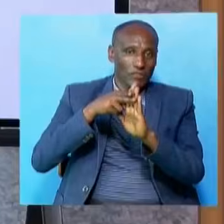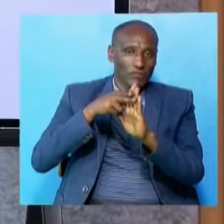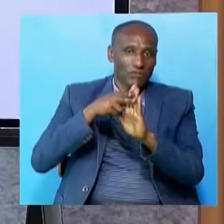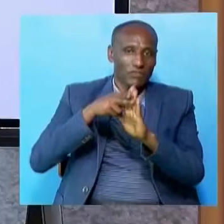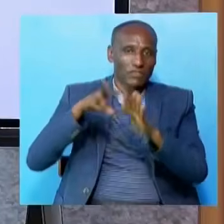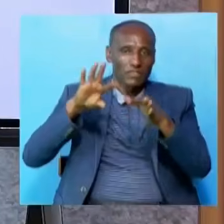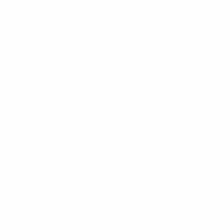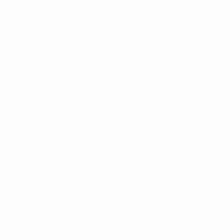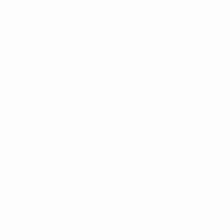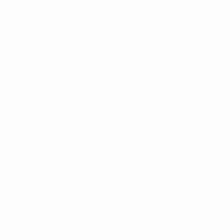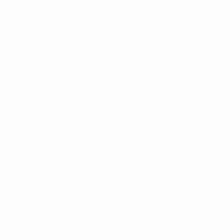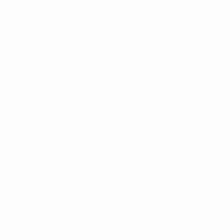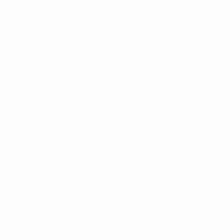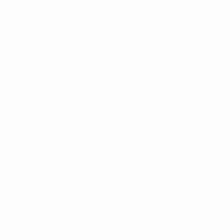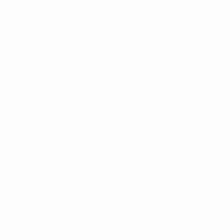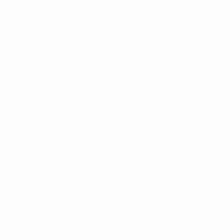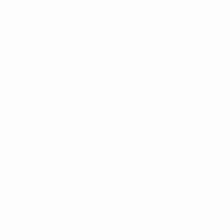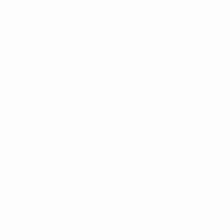affirmative sentence.